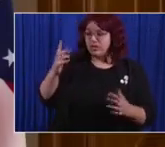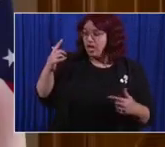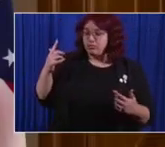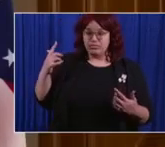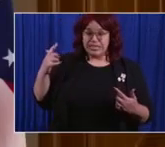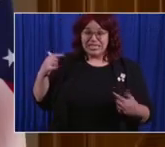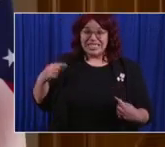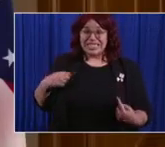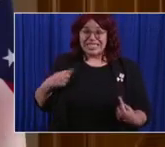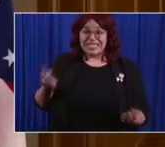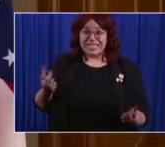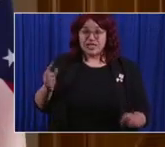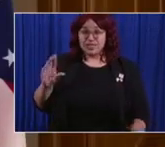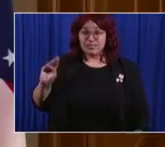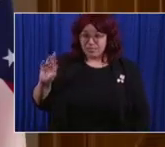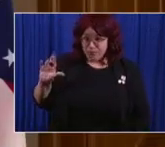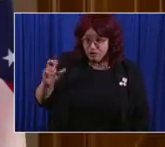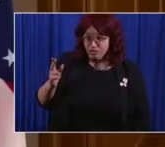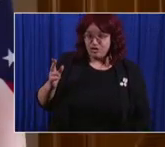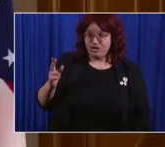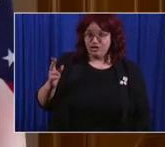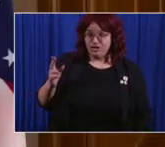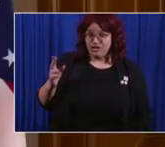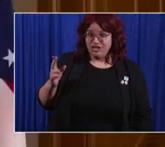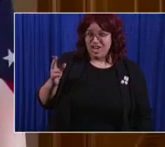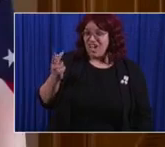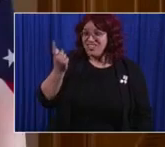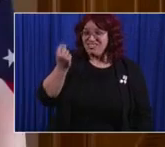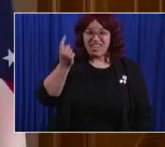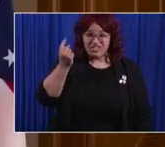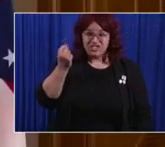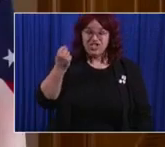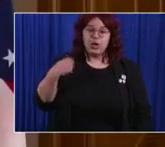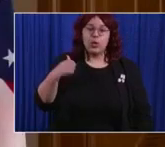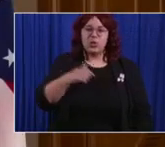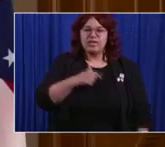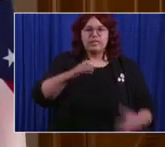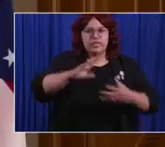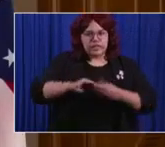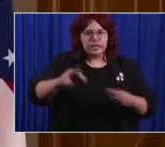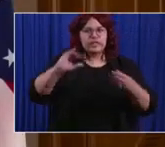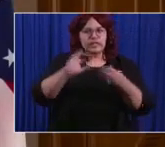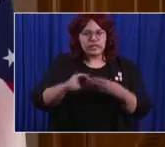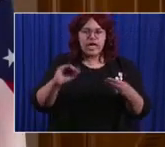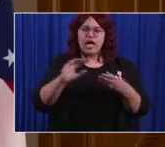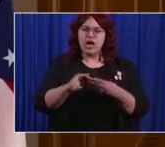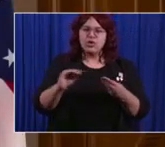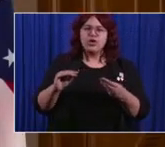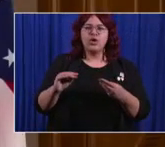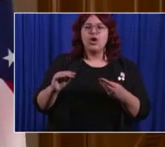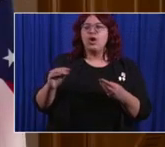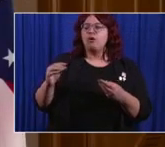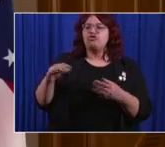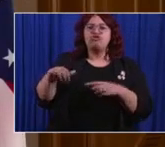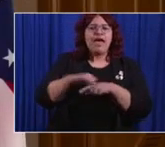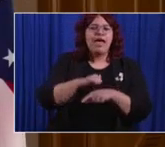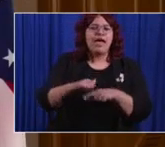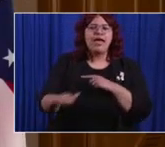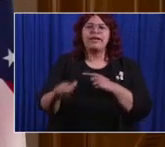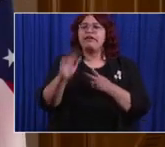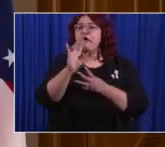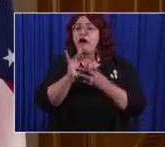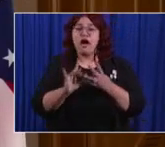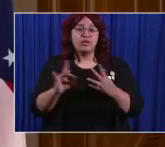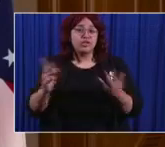the beginning of the pandemic, about all of the resources we have available to help people get trained for the jobs